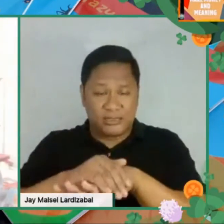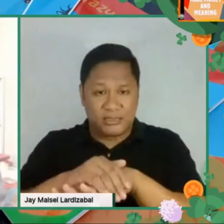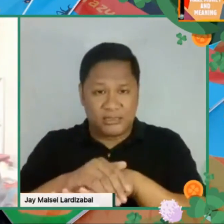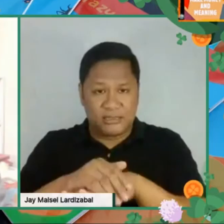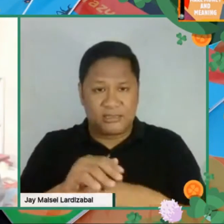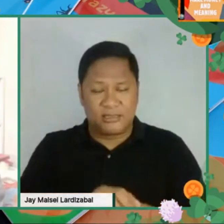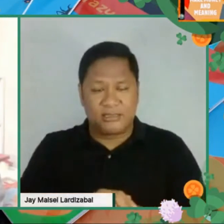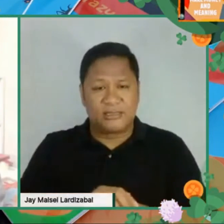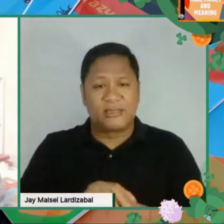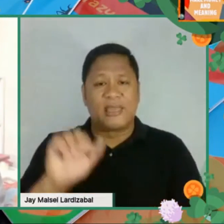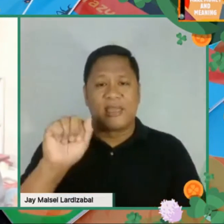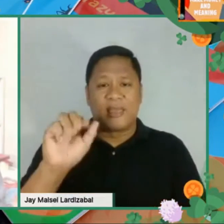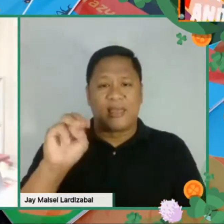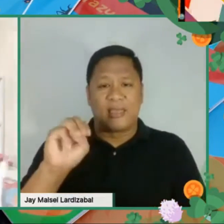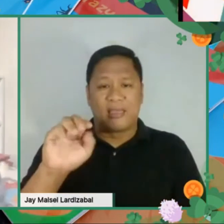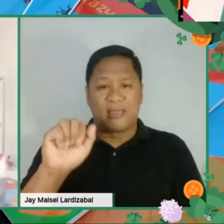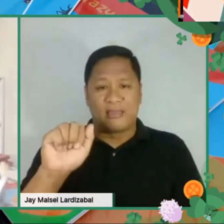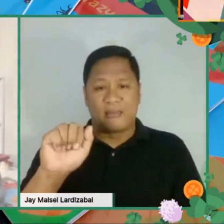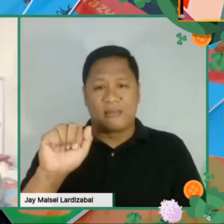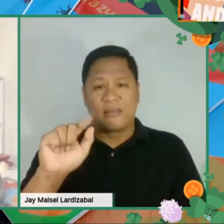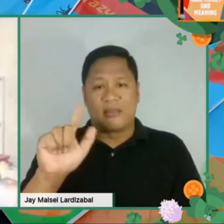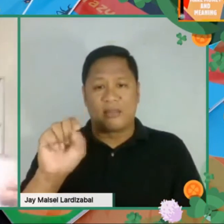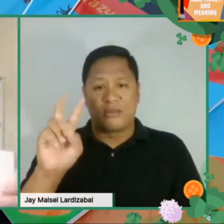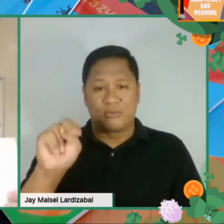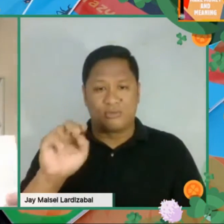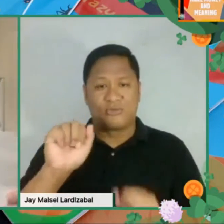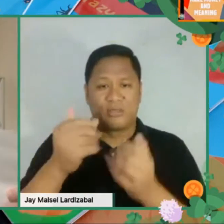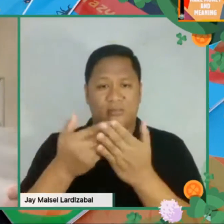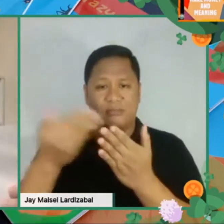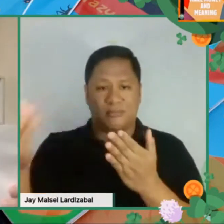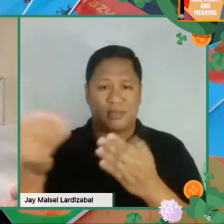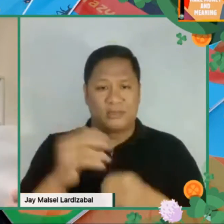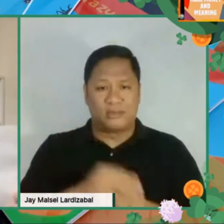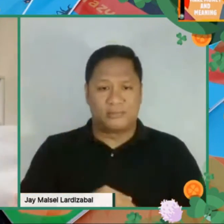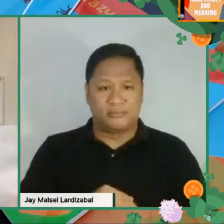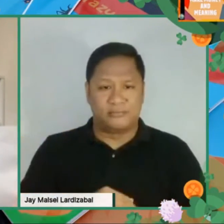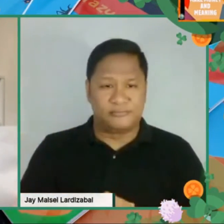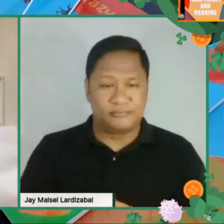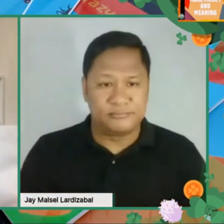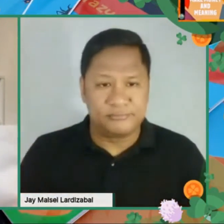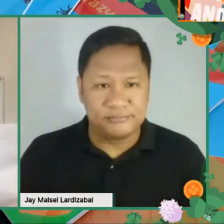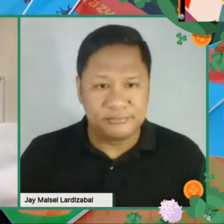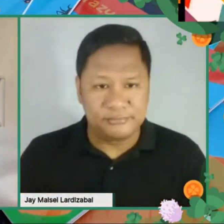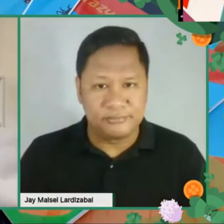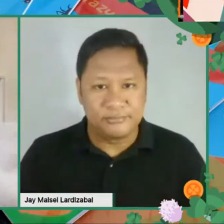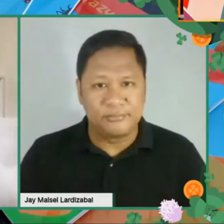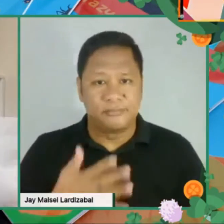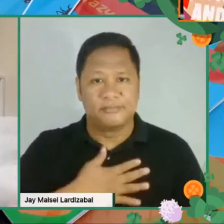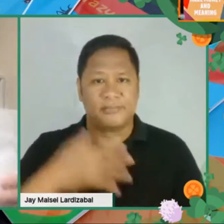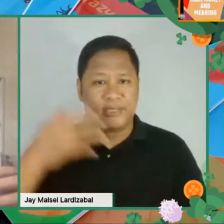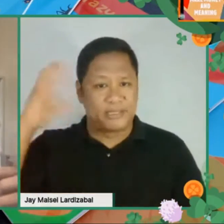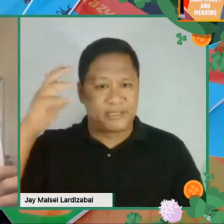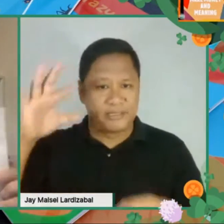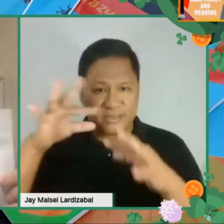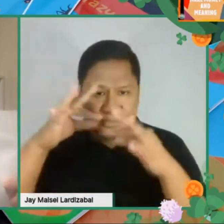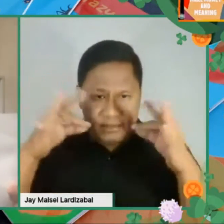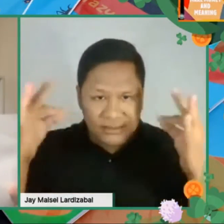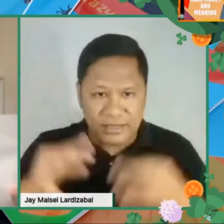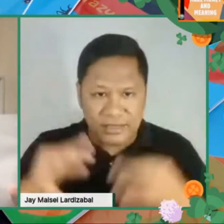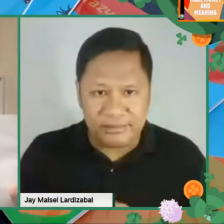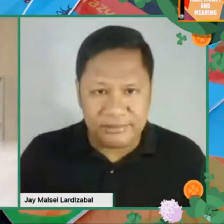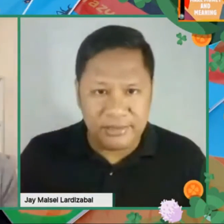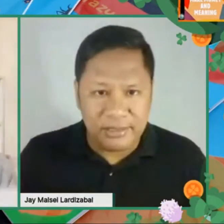Amazon. And can I show here? If they can see my crazy cat and